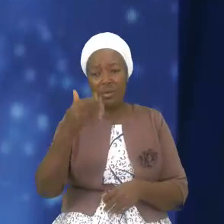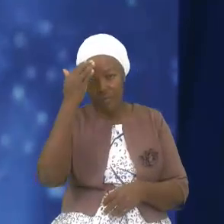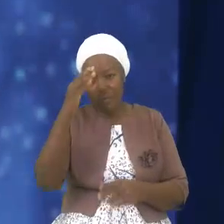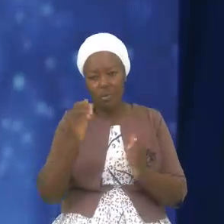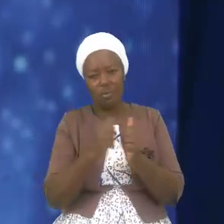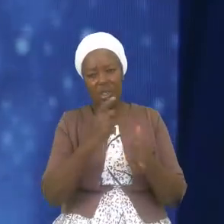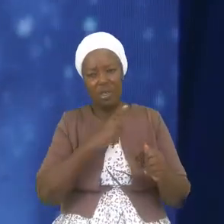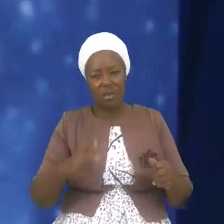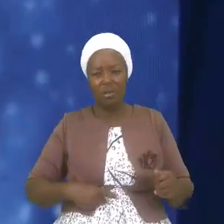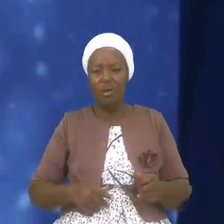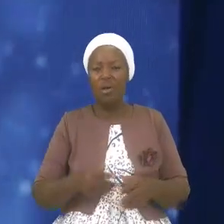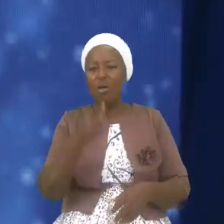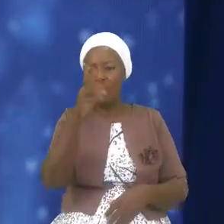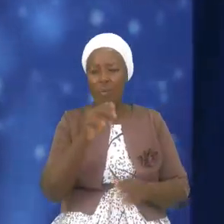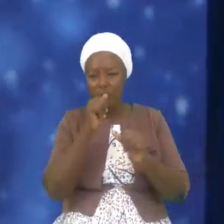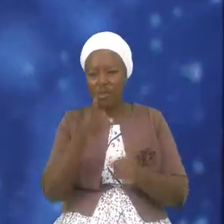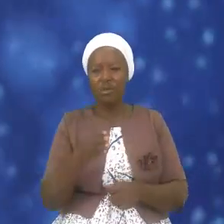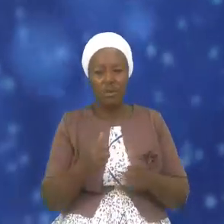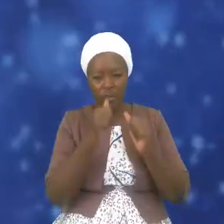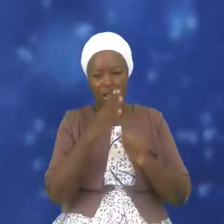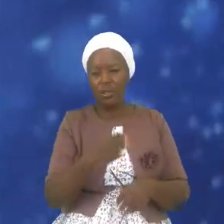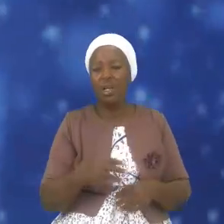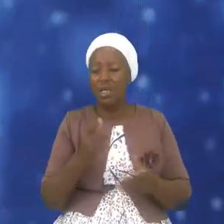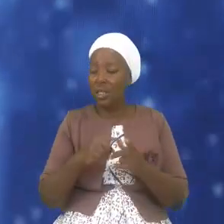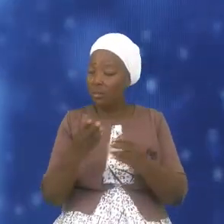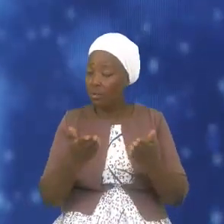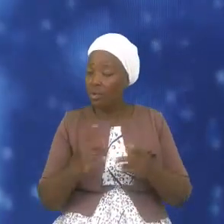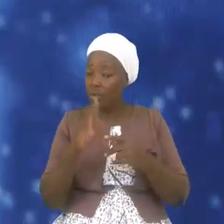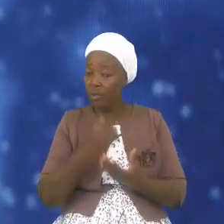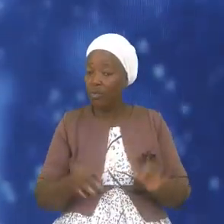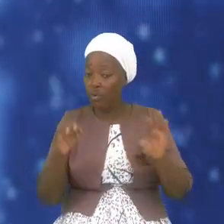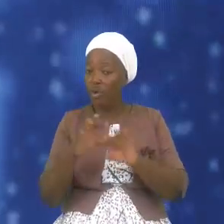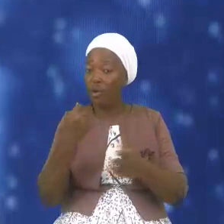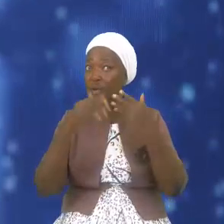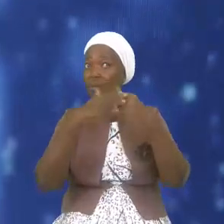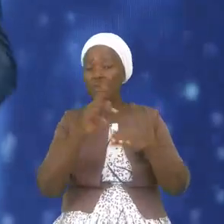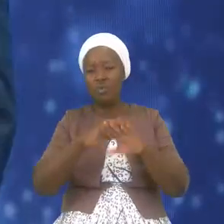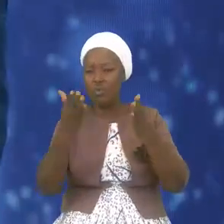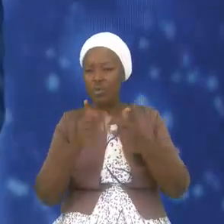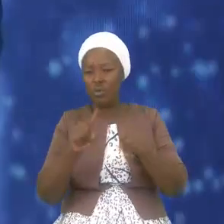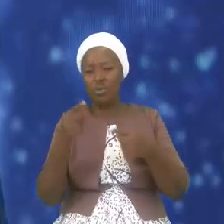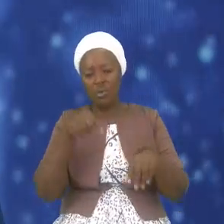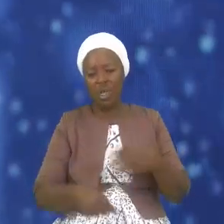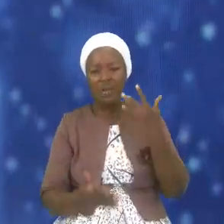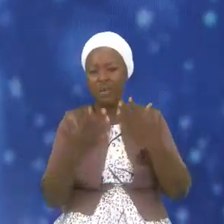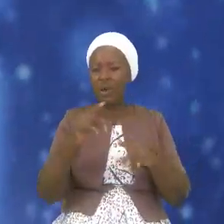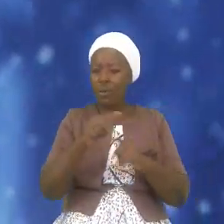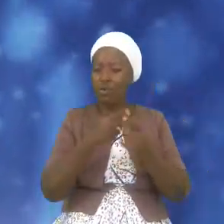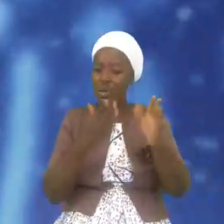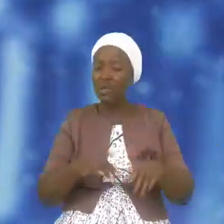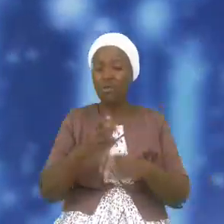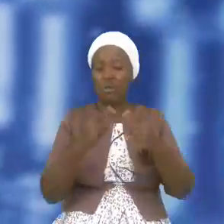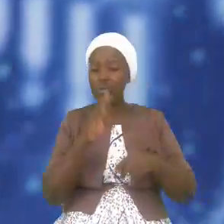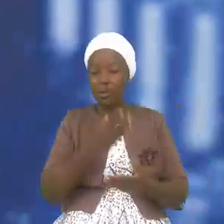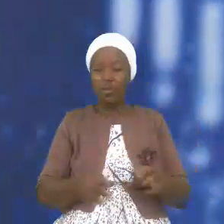don't want to go to hell when you die. You want to be worthy of the goodness of God, of the grace of God, of the salvation